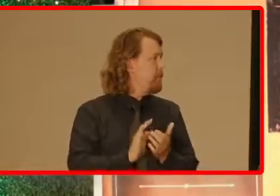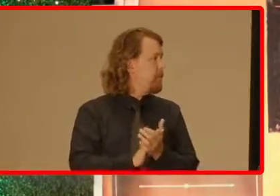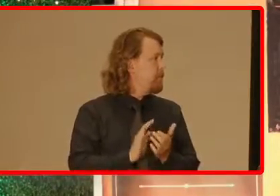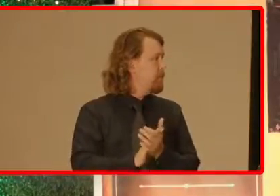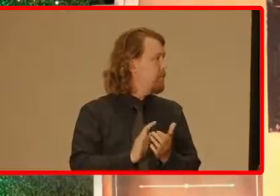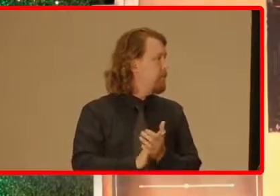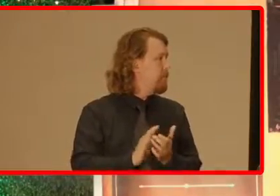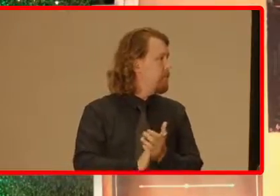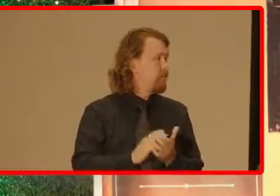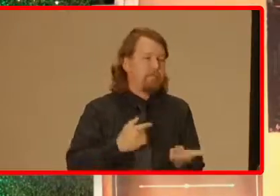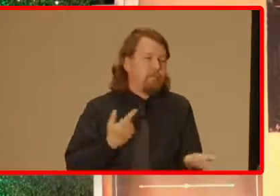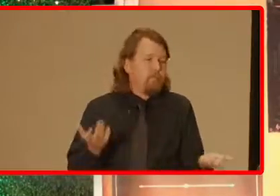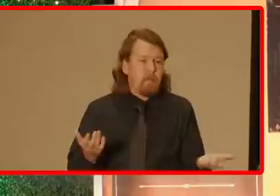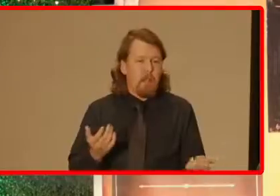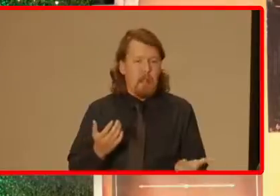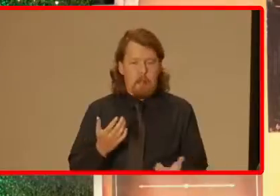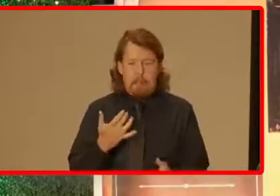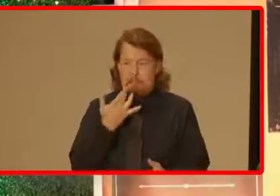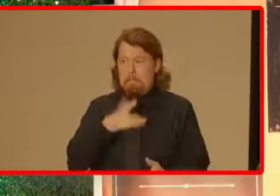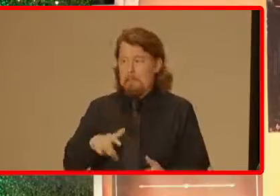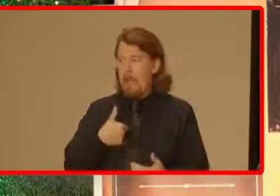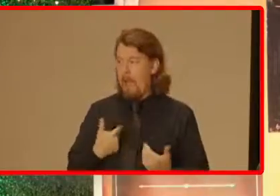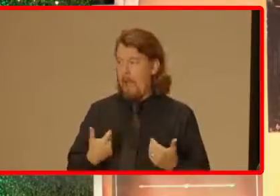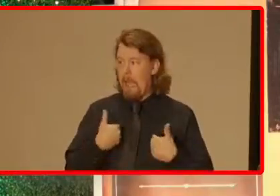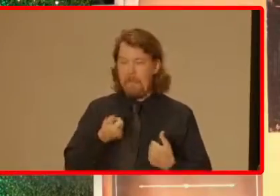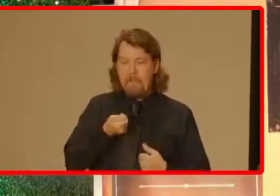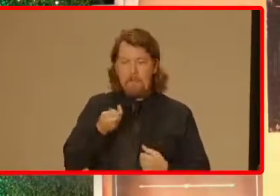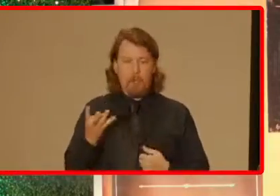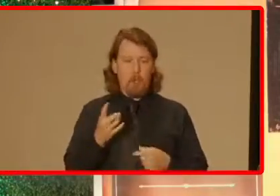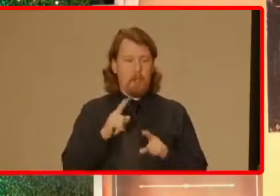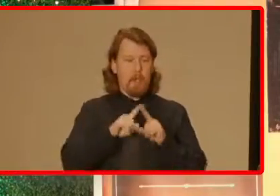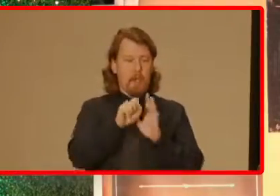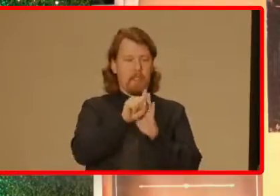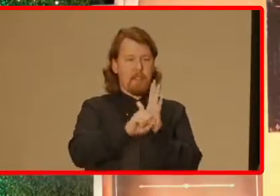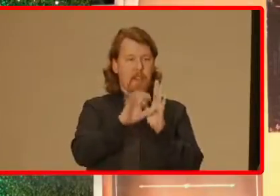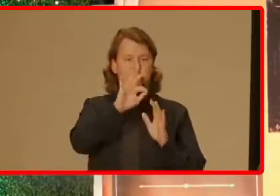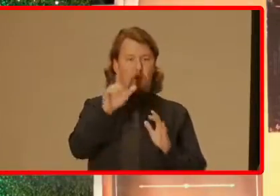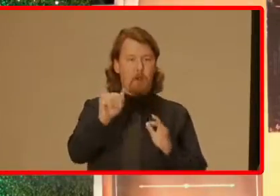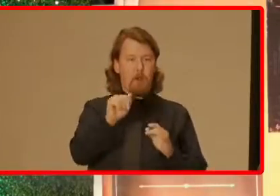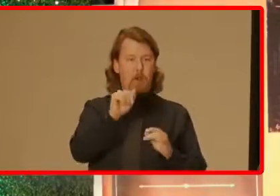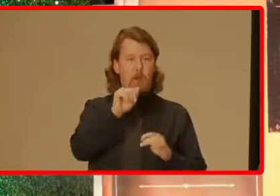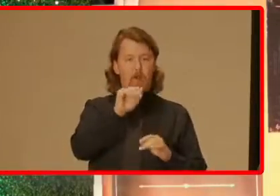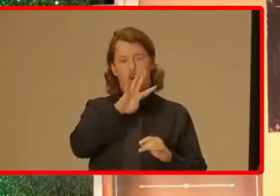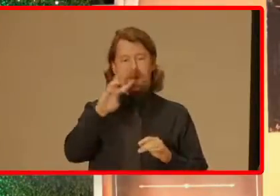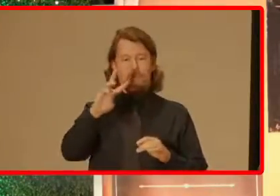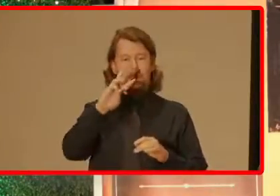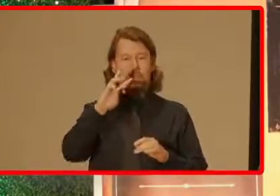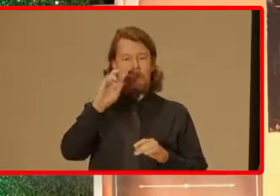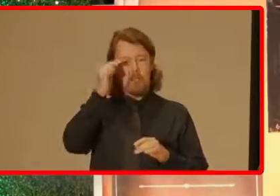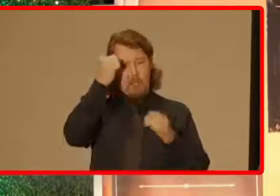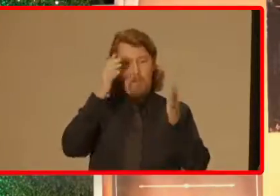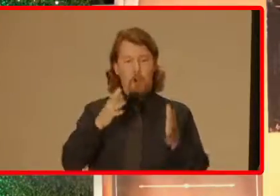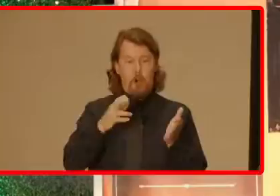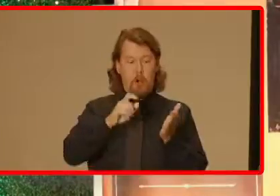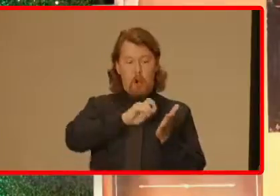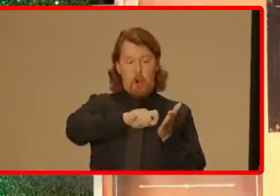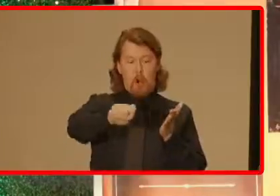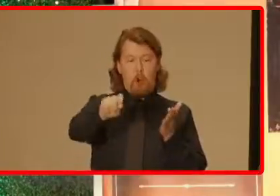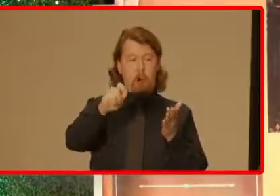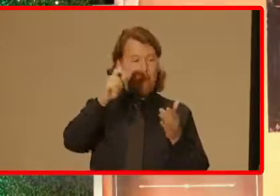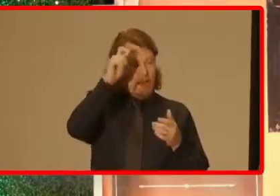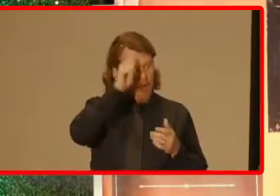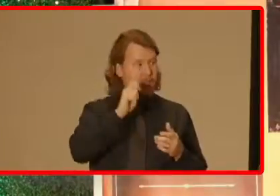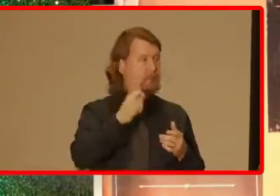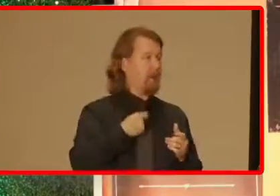I just happen to have a couple of these. These are State of Florida 46 Governor autograph hats, and so I'm going to give one of them